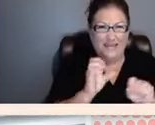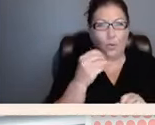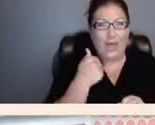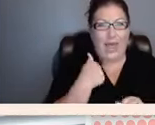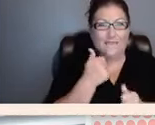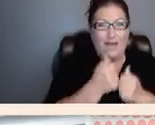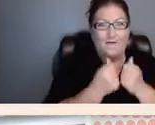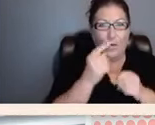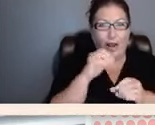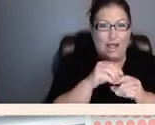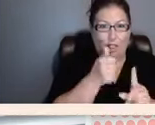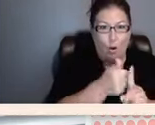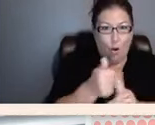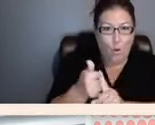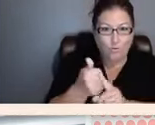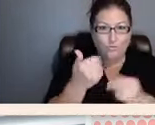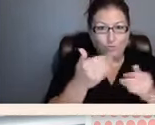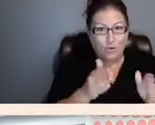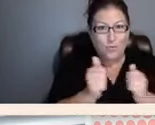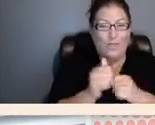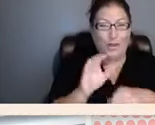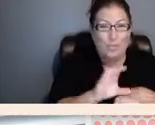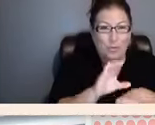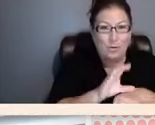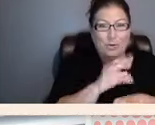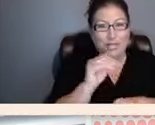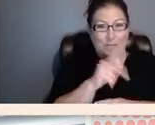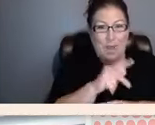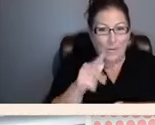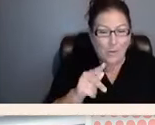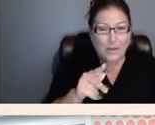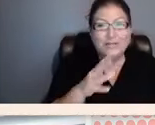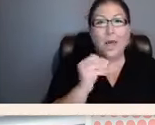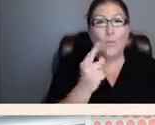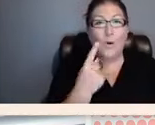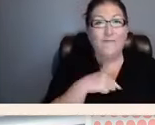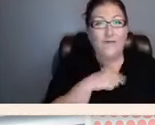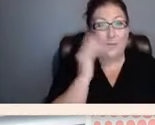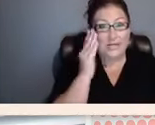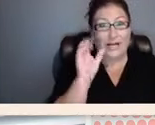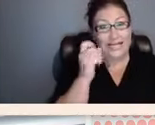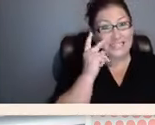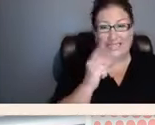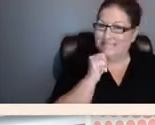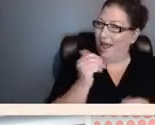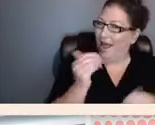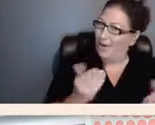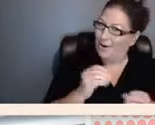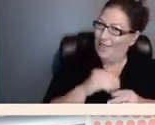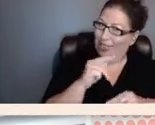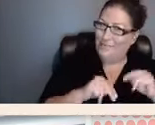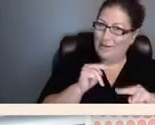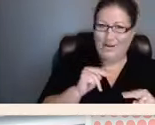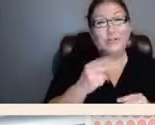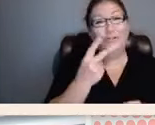with their computers and their PowerPoints, and one of our presenters I can see is not here in the building. Two of them are.